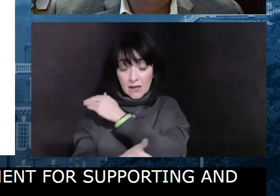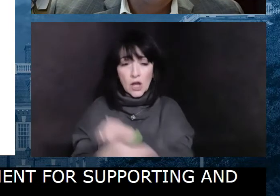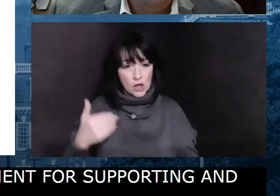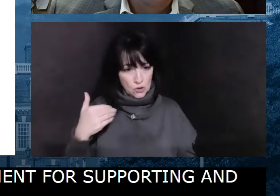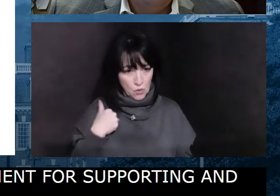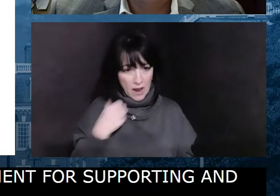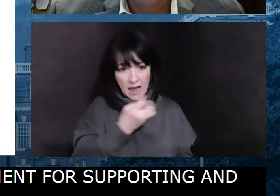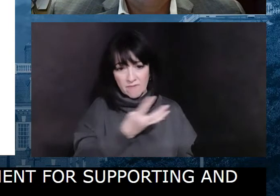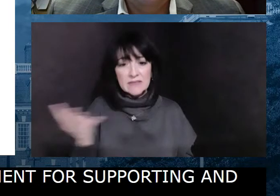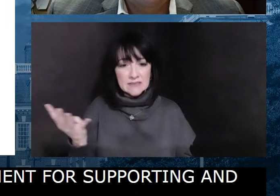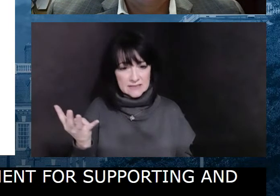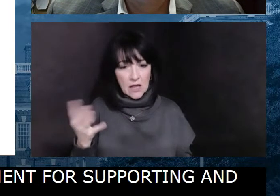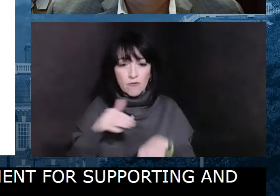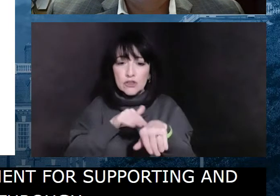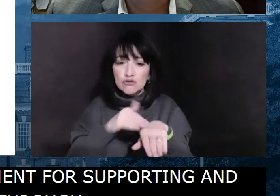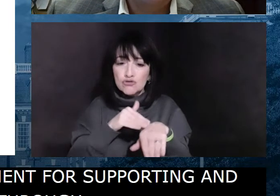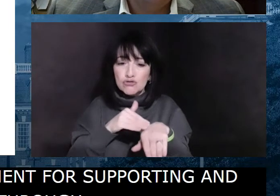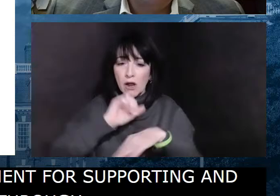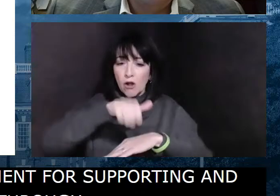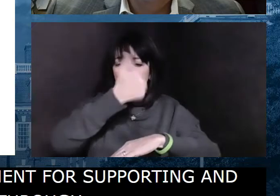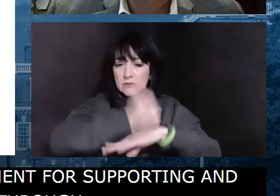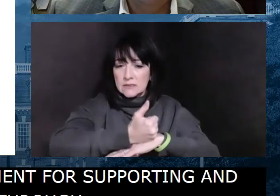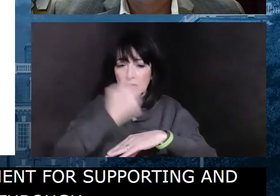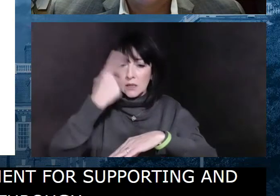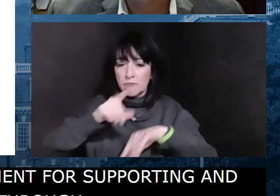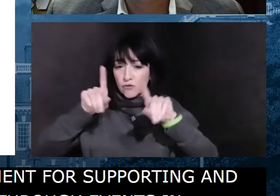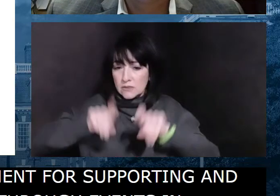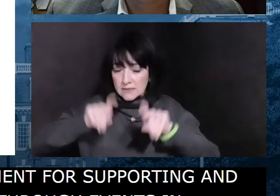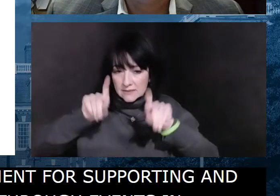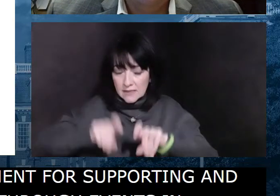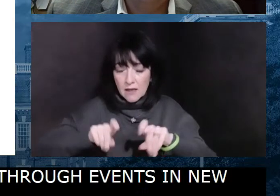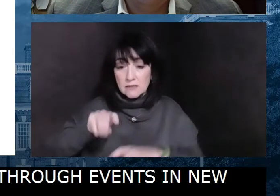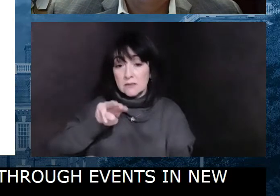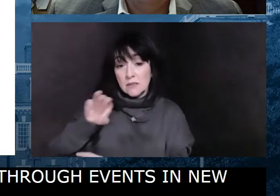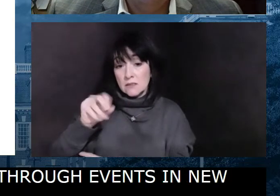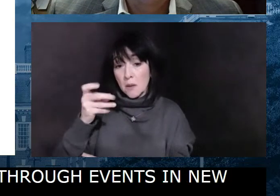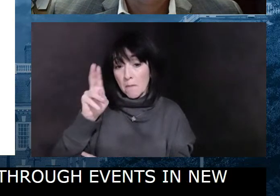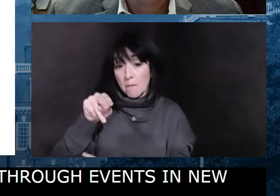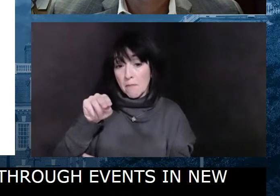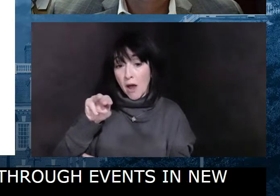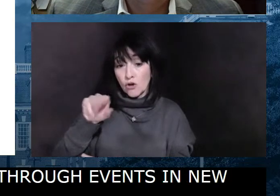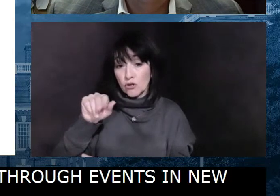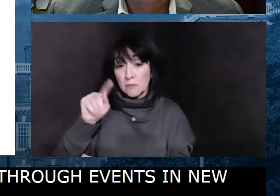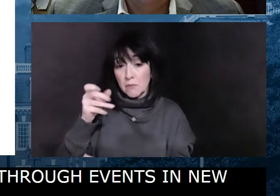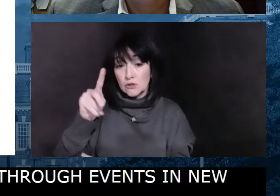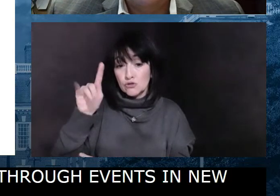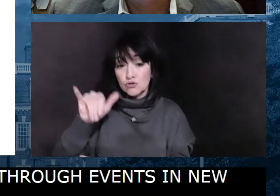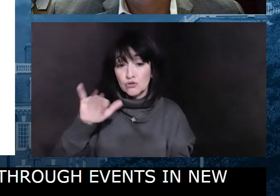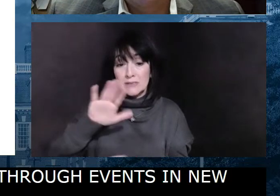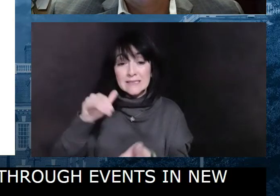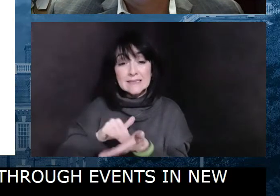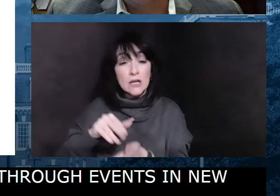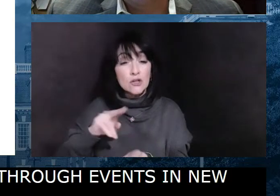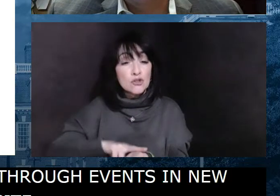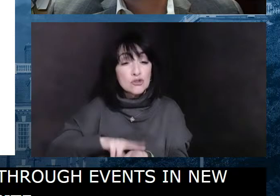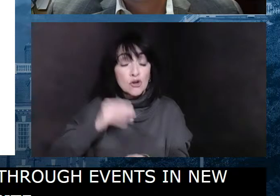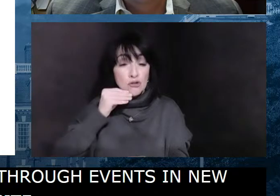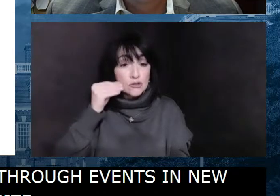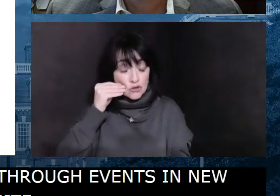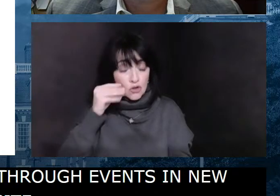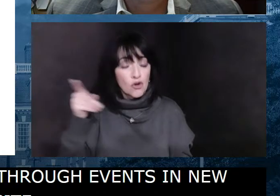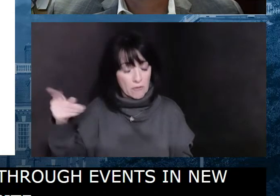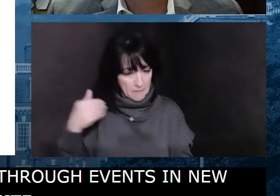the trailers. We also have the rapid site at the Modern Maturity Center as well that you can sign up for, which thanks to the National Guard and the team